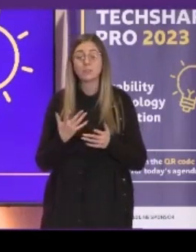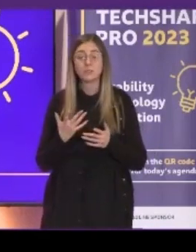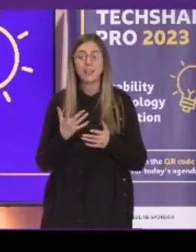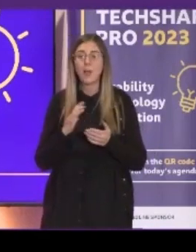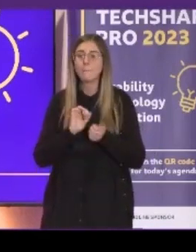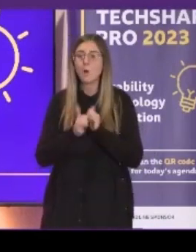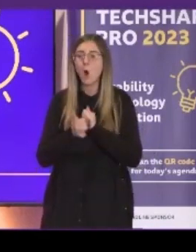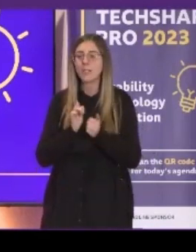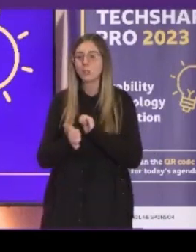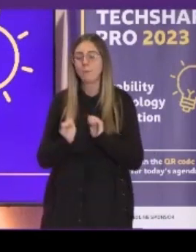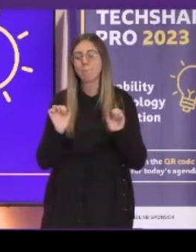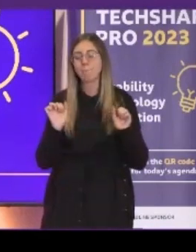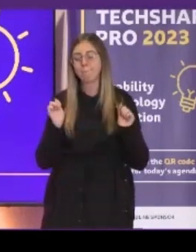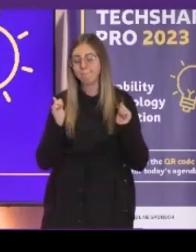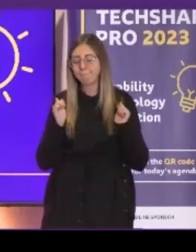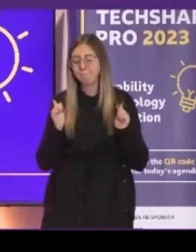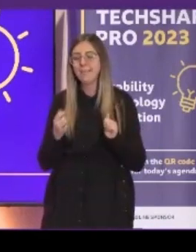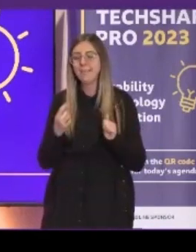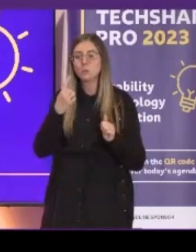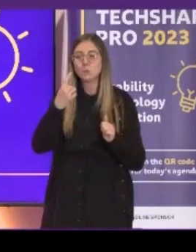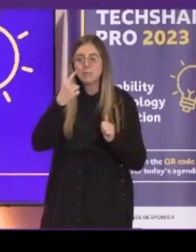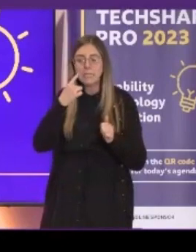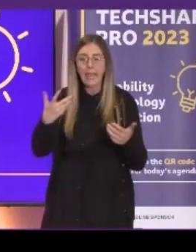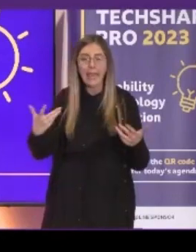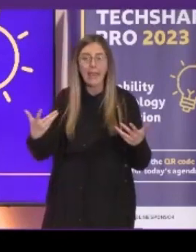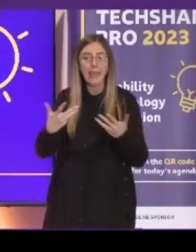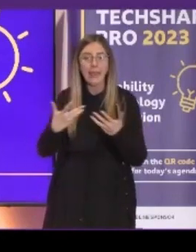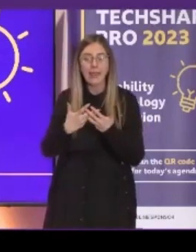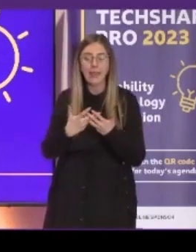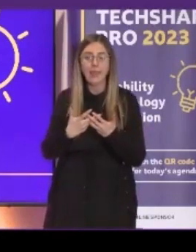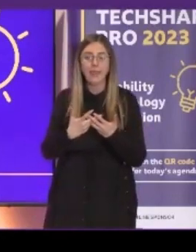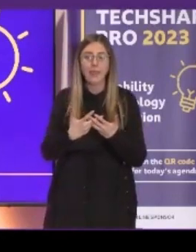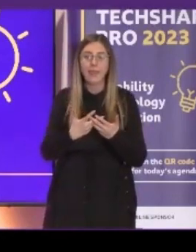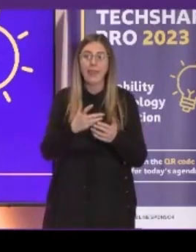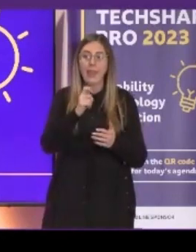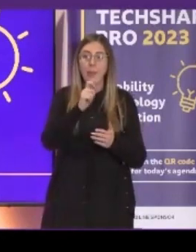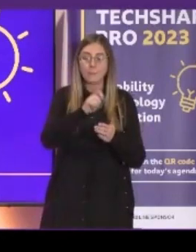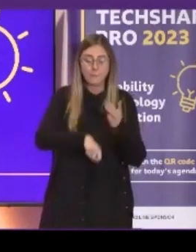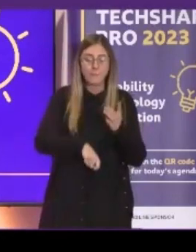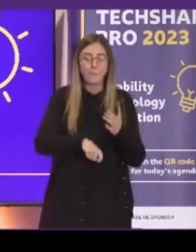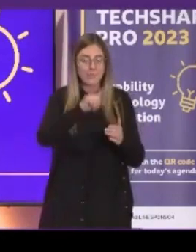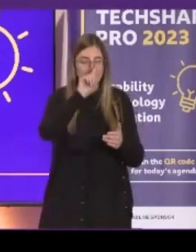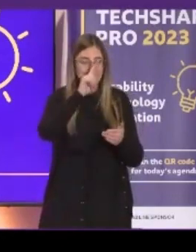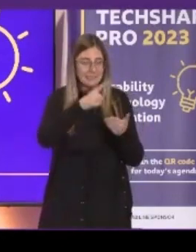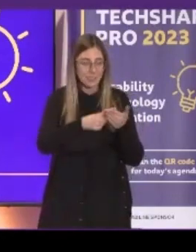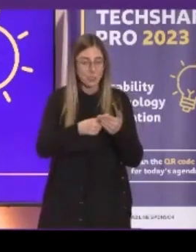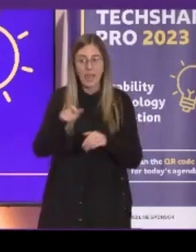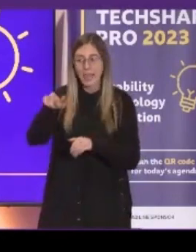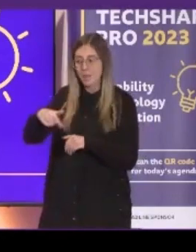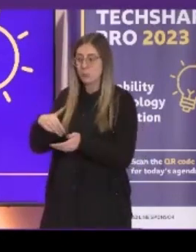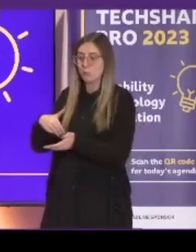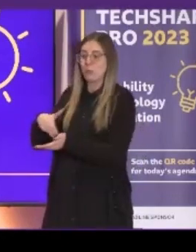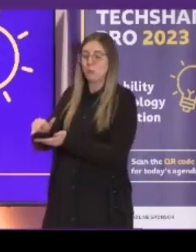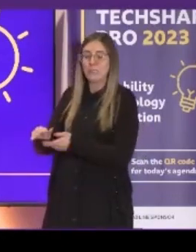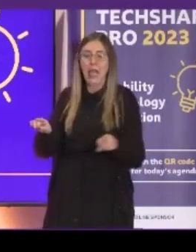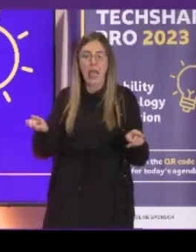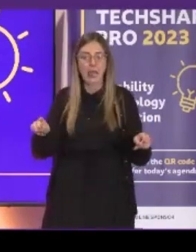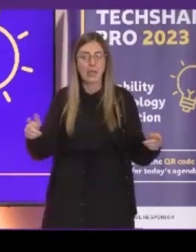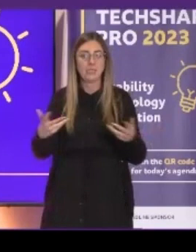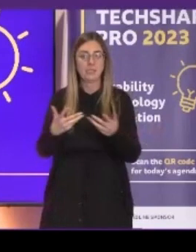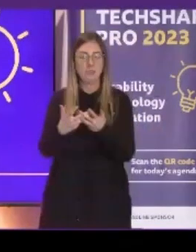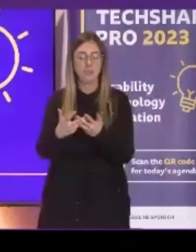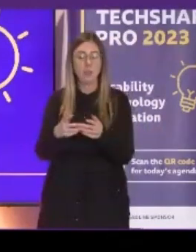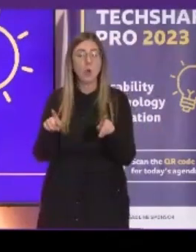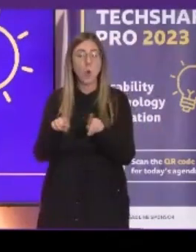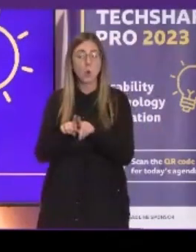stuff is really important. Seeing the crossover between the world of the purchasing decision and the person who's trying to sell, and also the